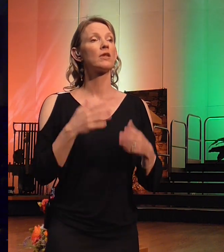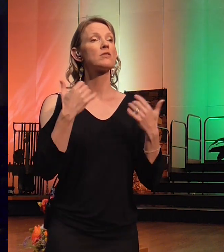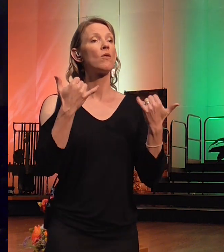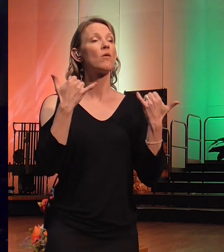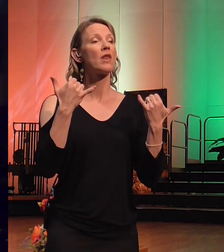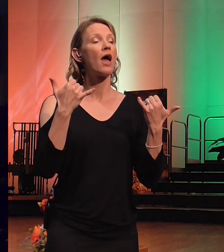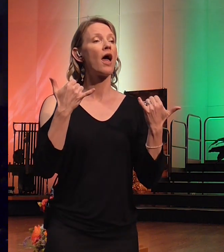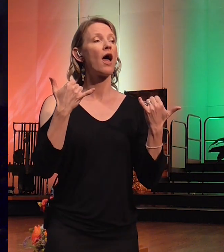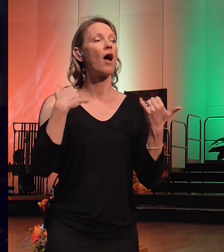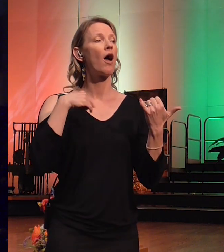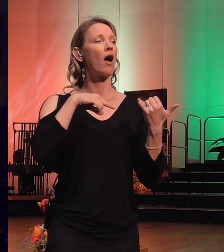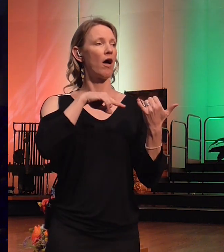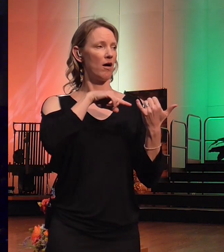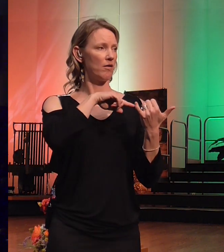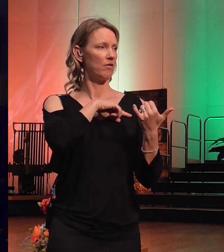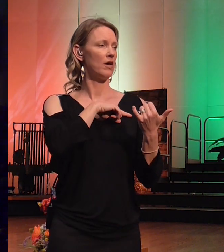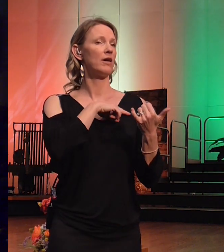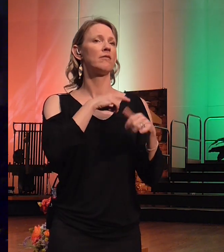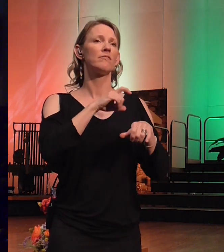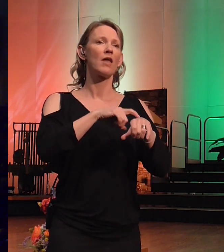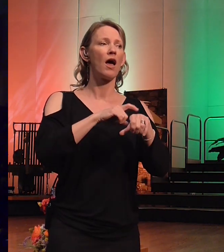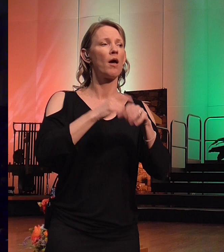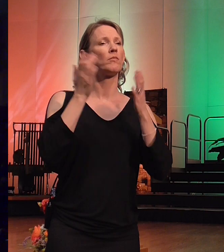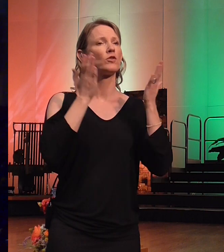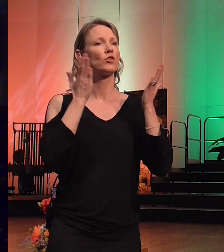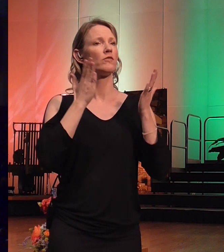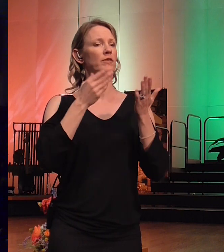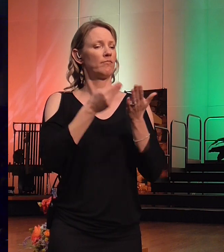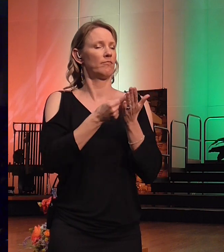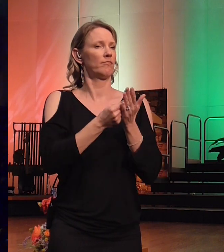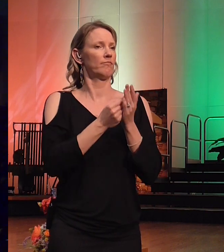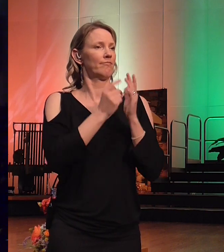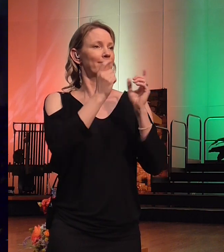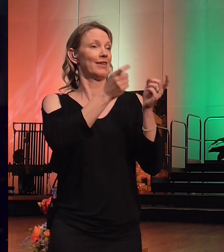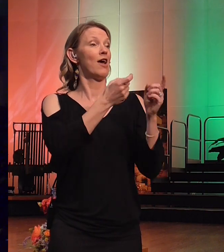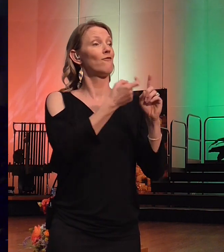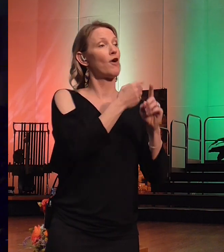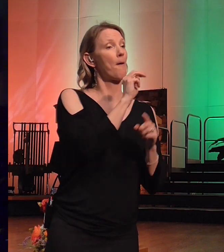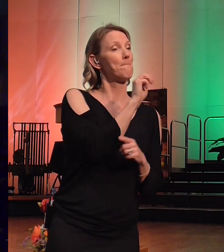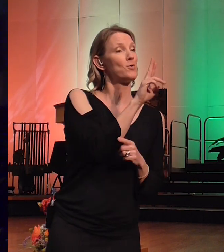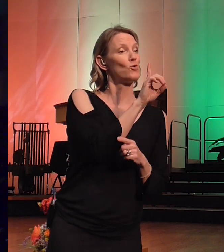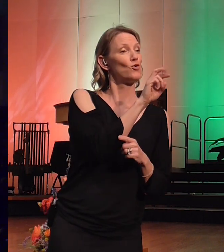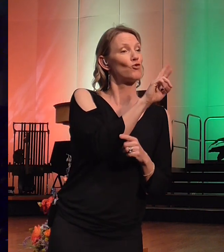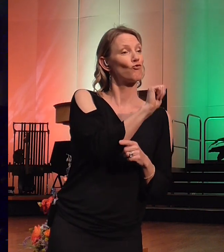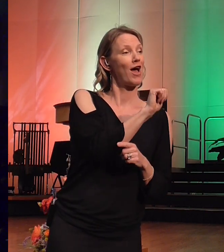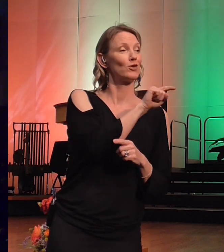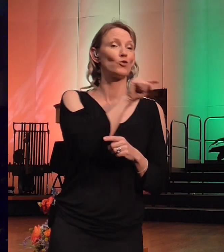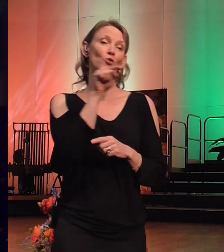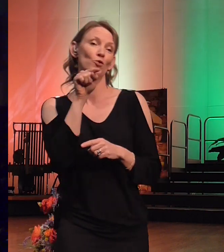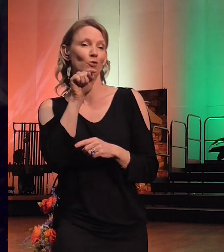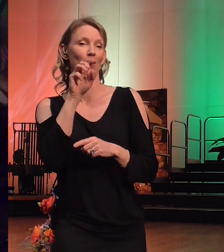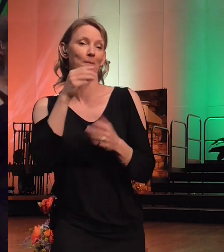And so now we move into the offertory part of our service, from mudra to money.